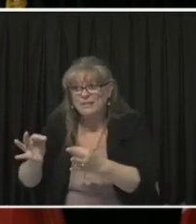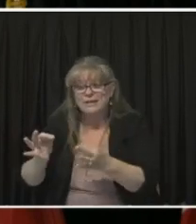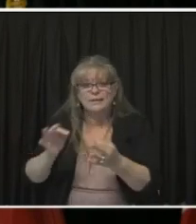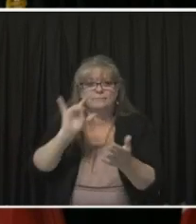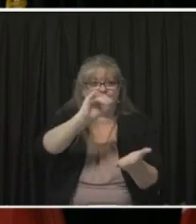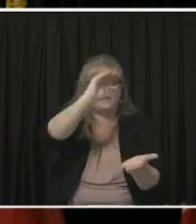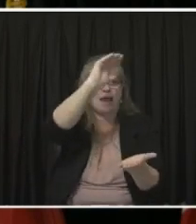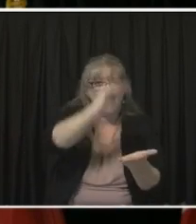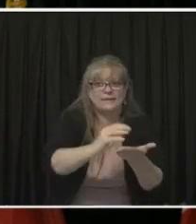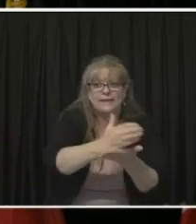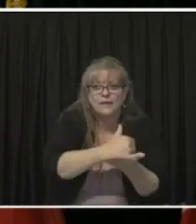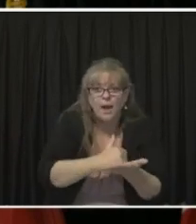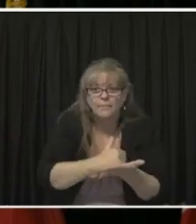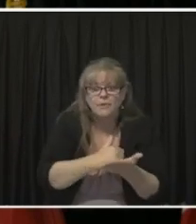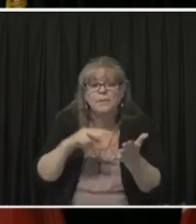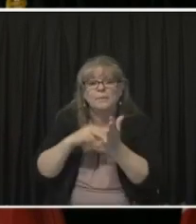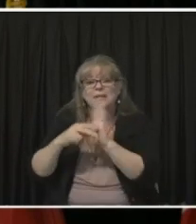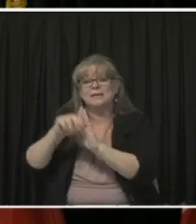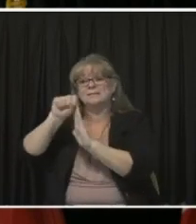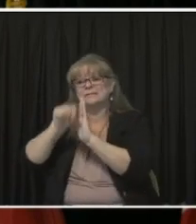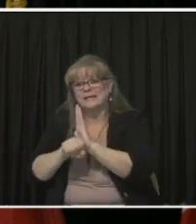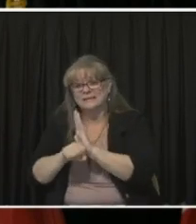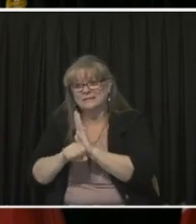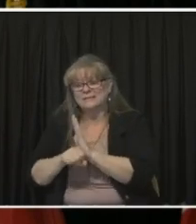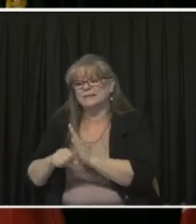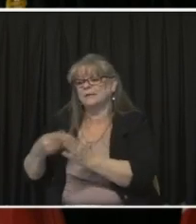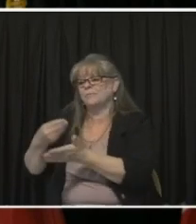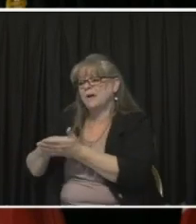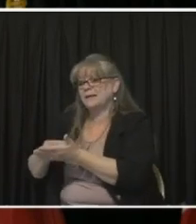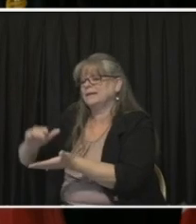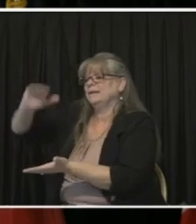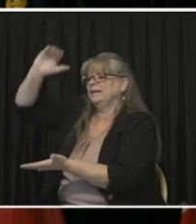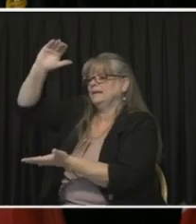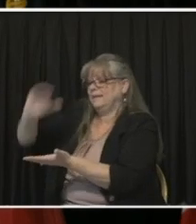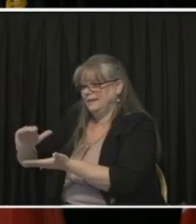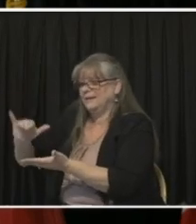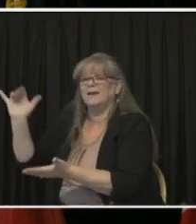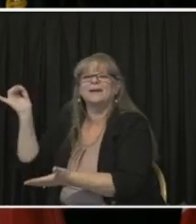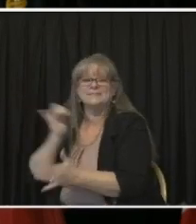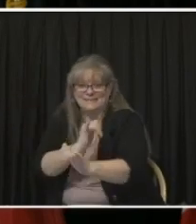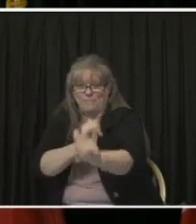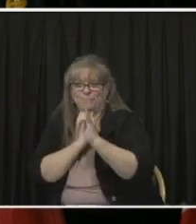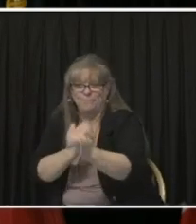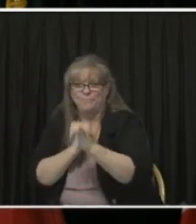state has belt tightening, and that's completely appropriate during this difficult economic period.